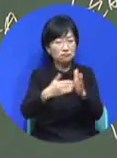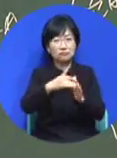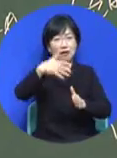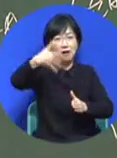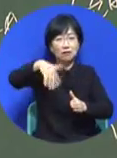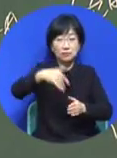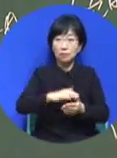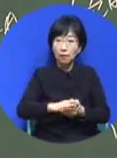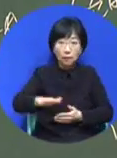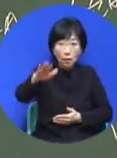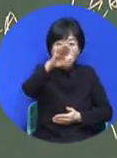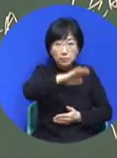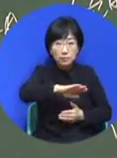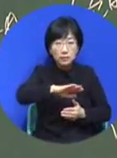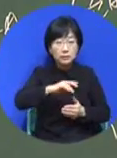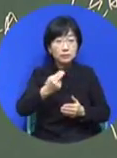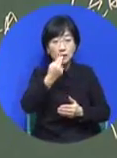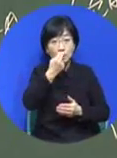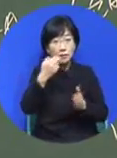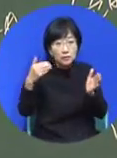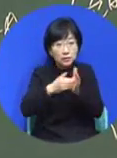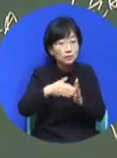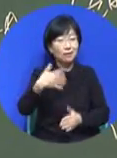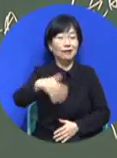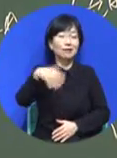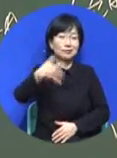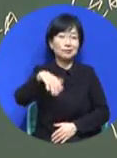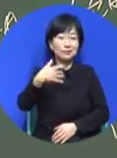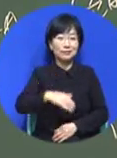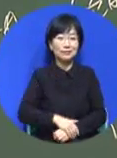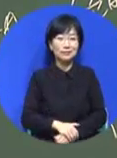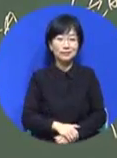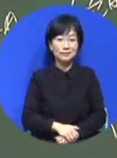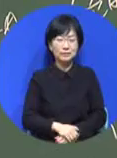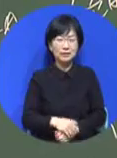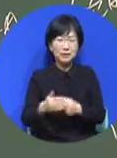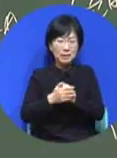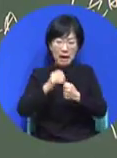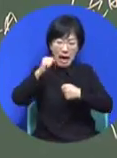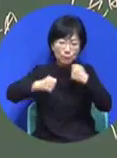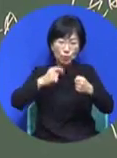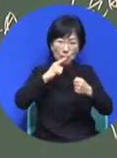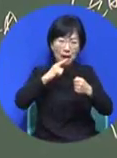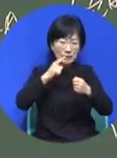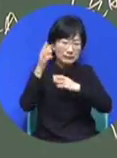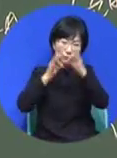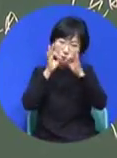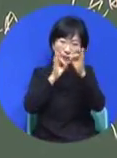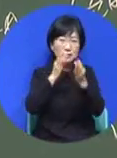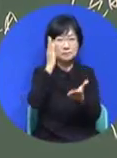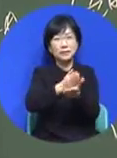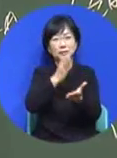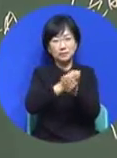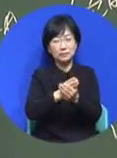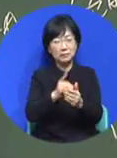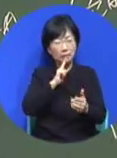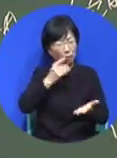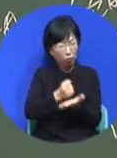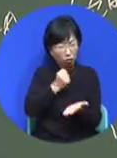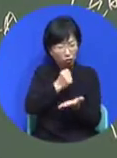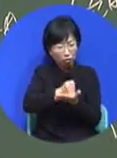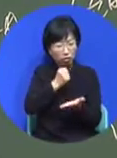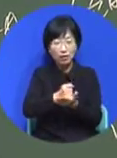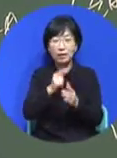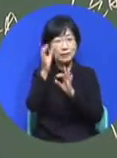happen in the future. Your life is not over yet. We have no idea what will happen to this church. If you really don't know, why should you speak